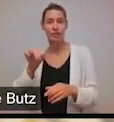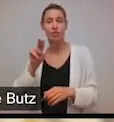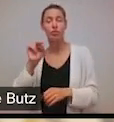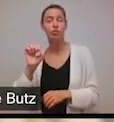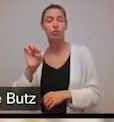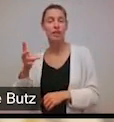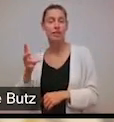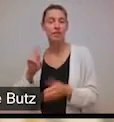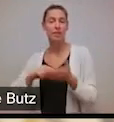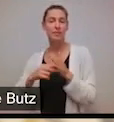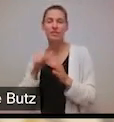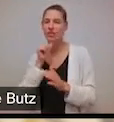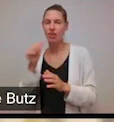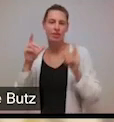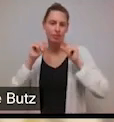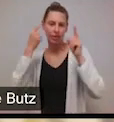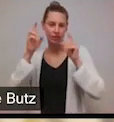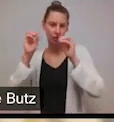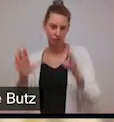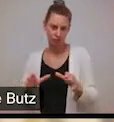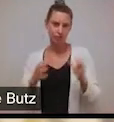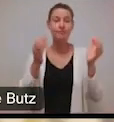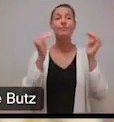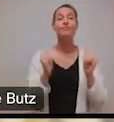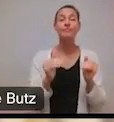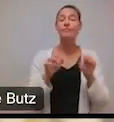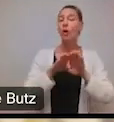You can see that we have our opening greeting here,